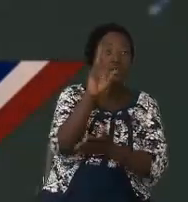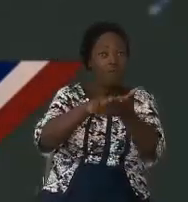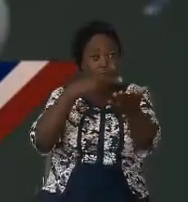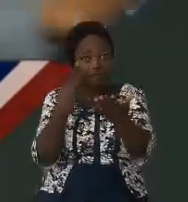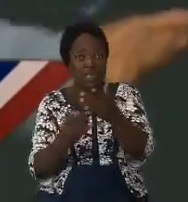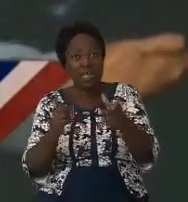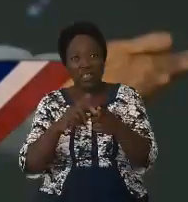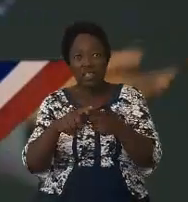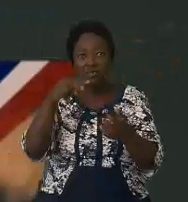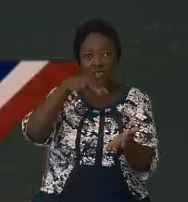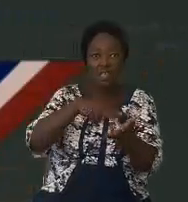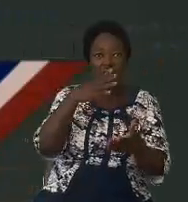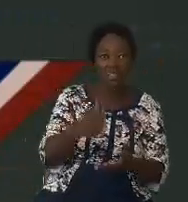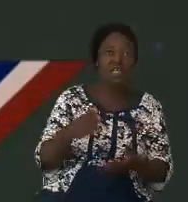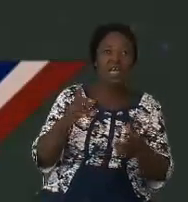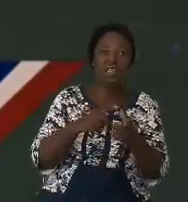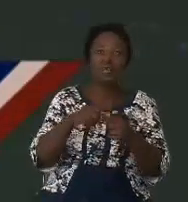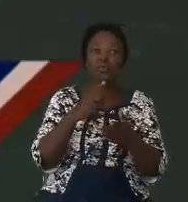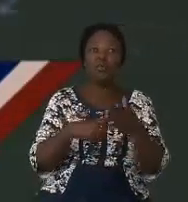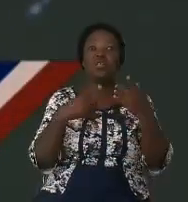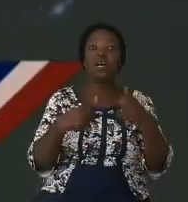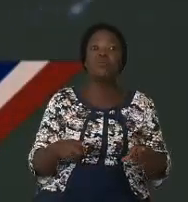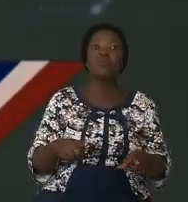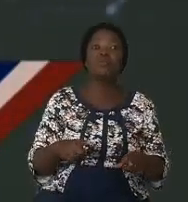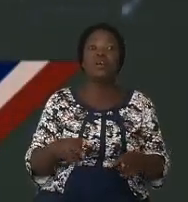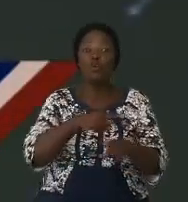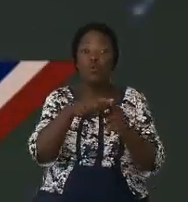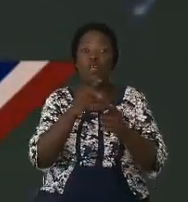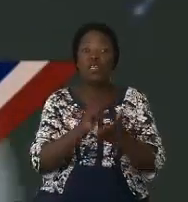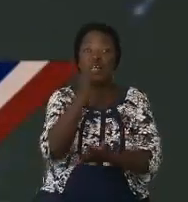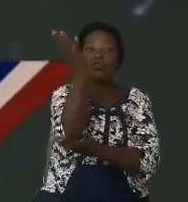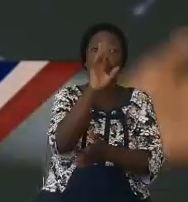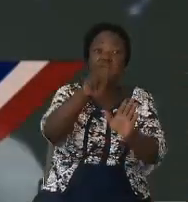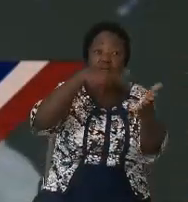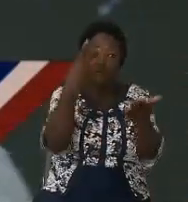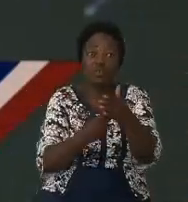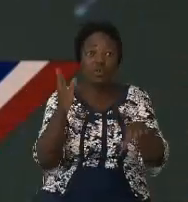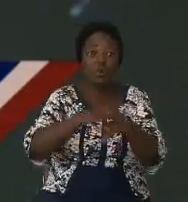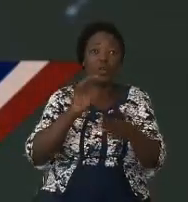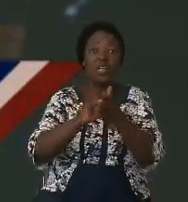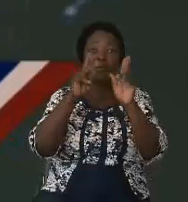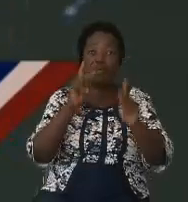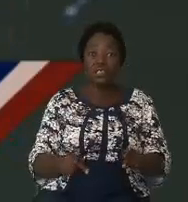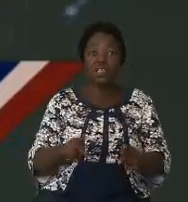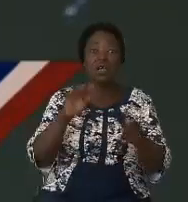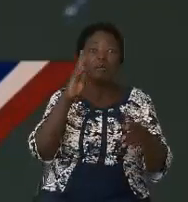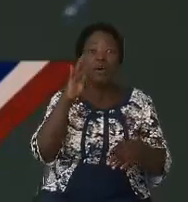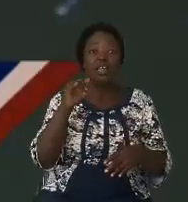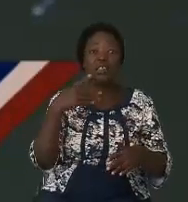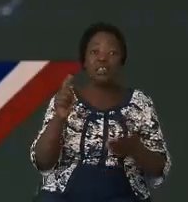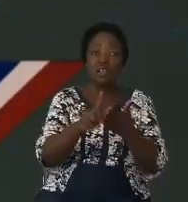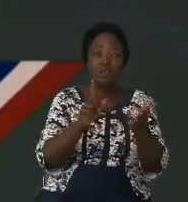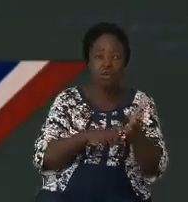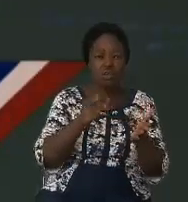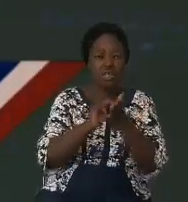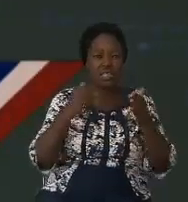and everything about him is fragile, and that tree falling is heavy, and falls upon him by